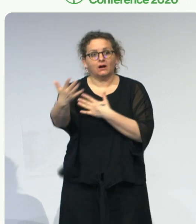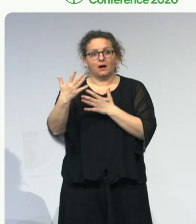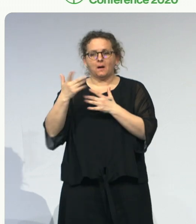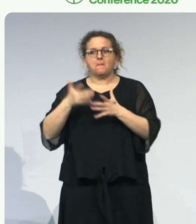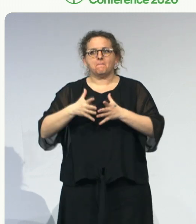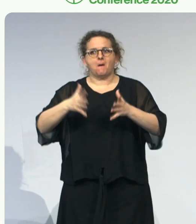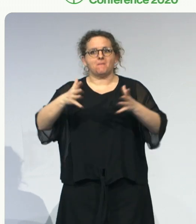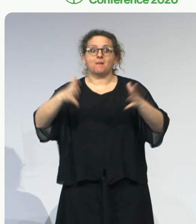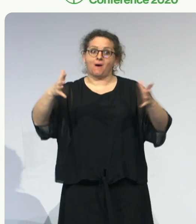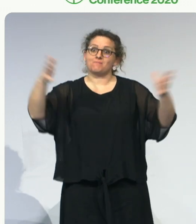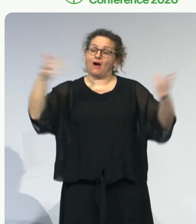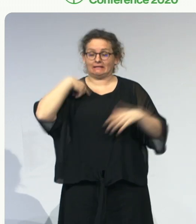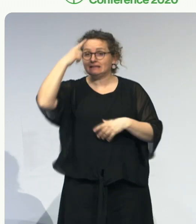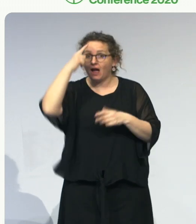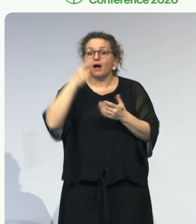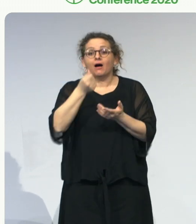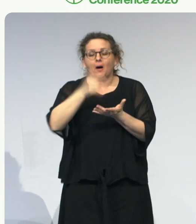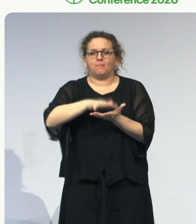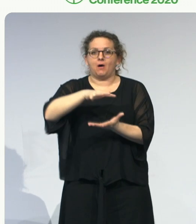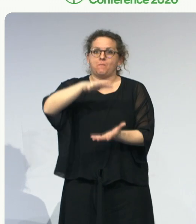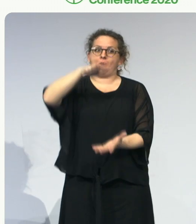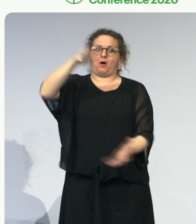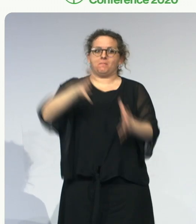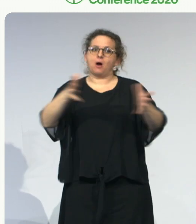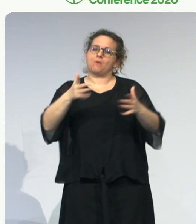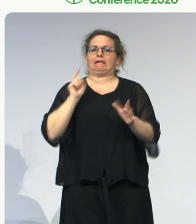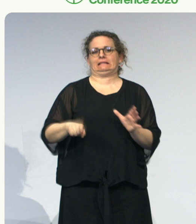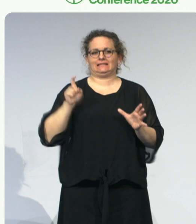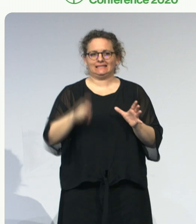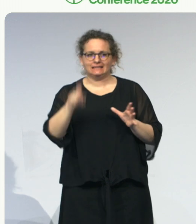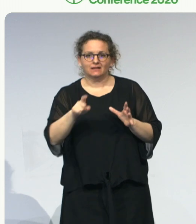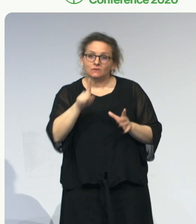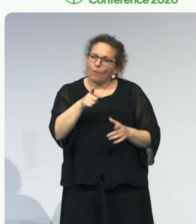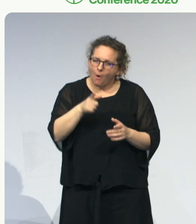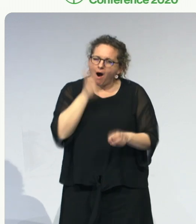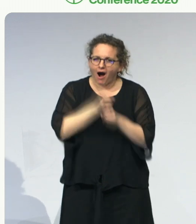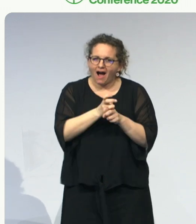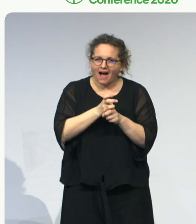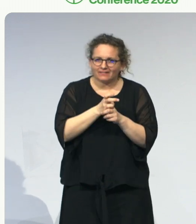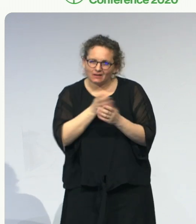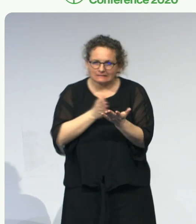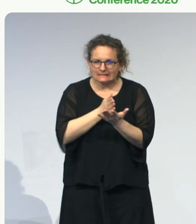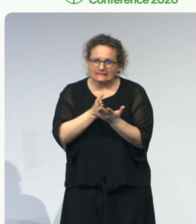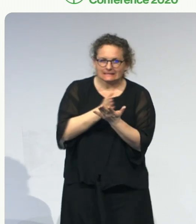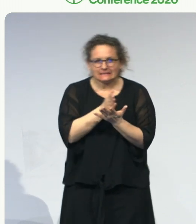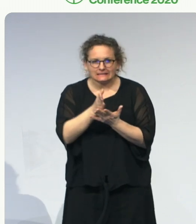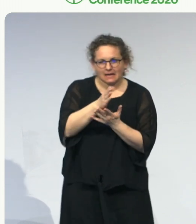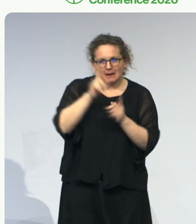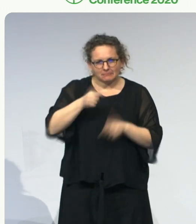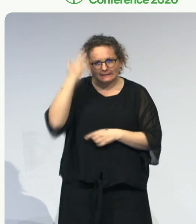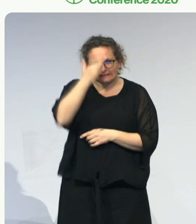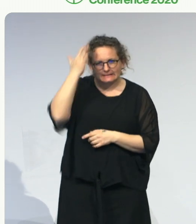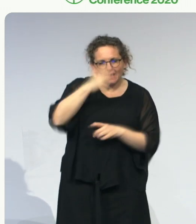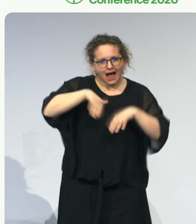more and more children with disabilities. As I reflect upon my country's challenges, I cannot help but wonder how